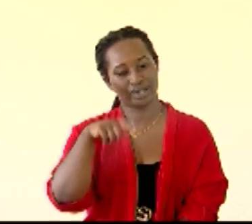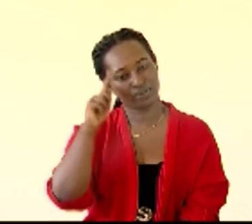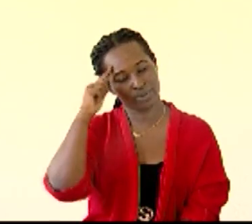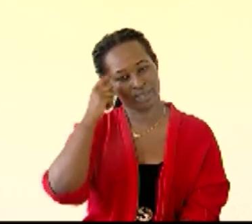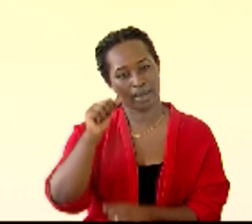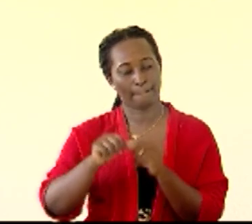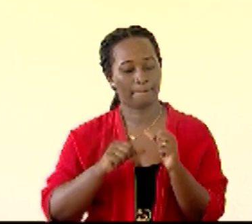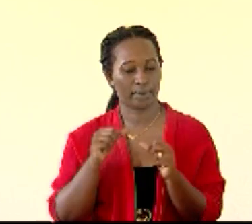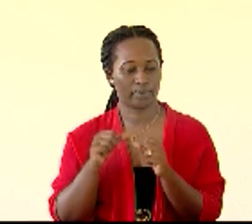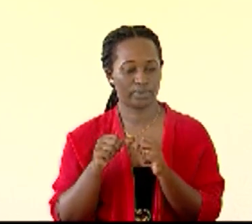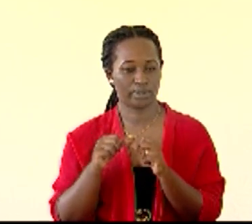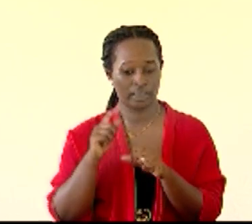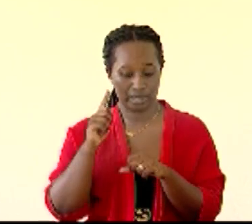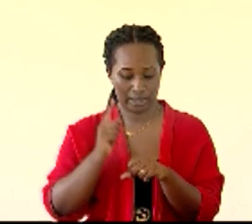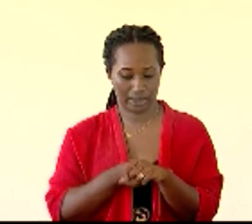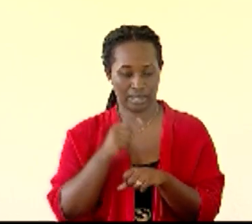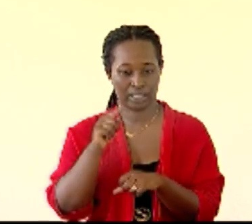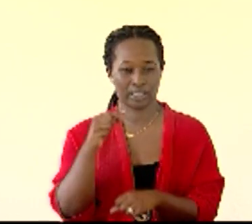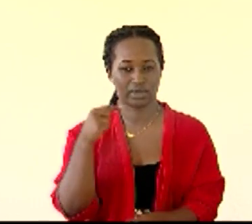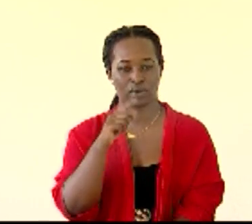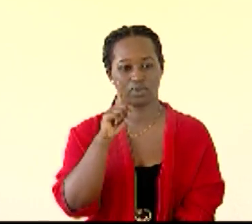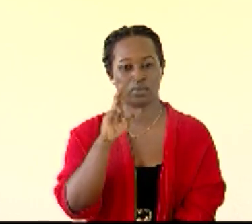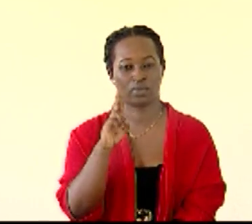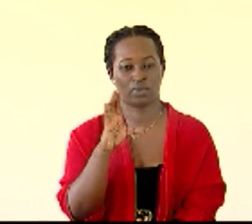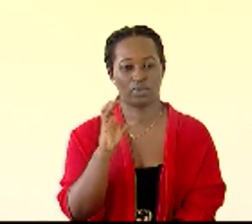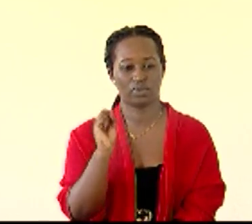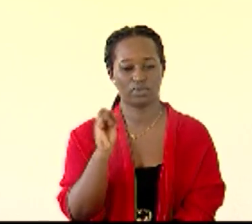is, once this glucose has been produced,